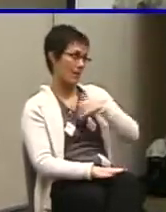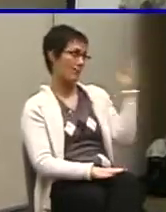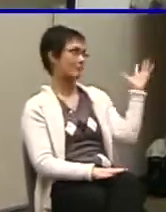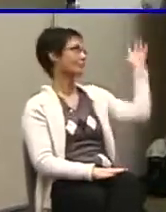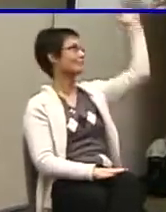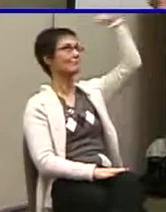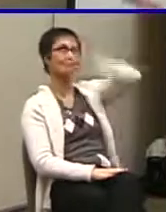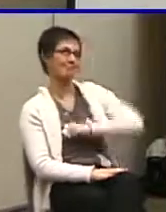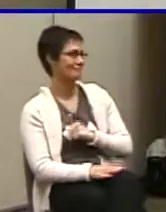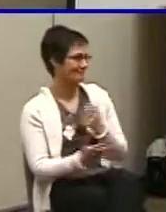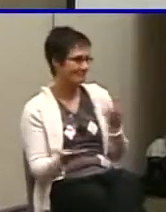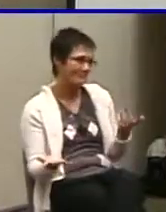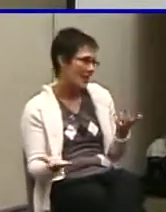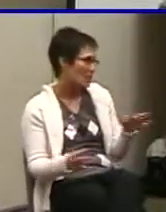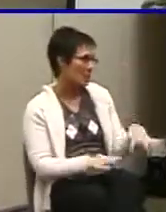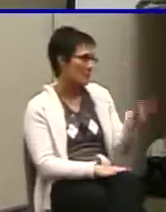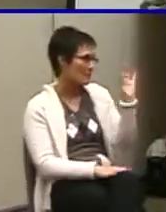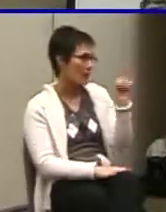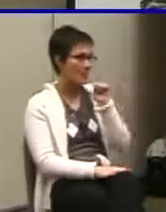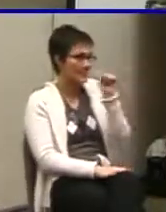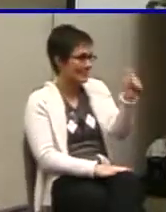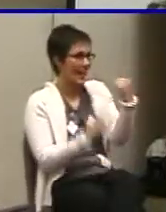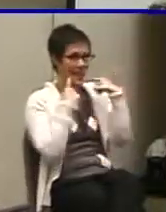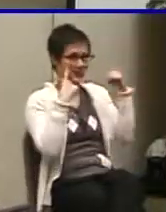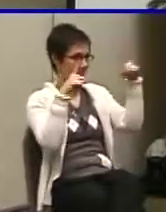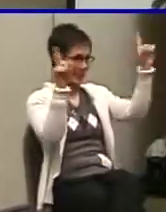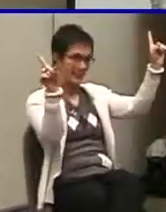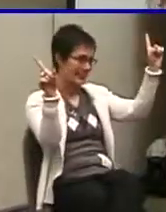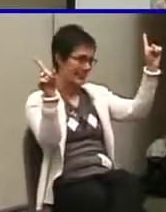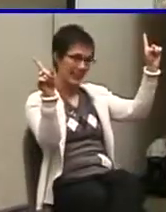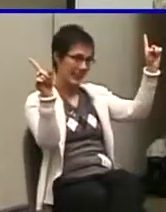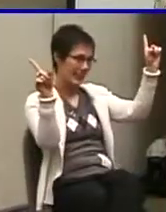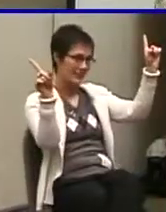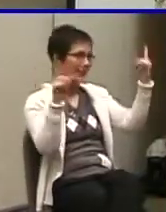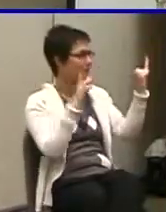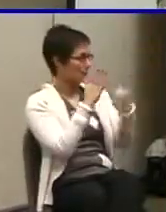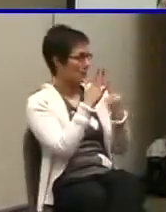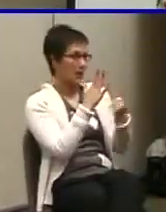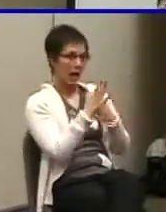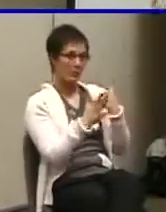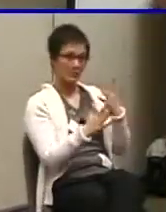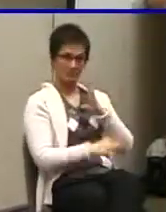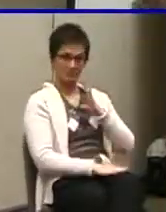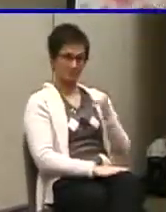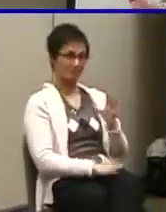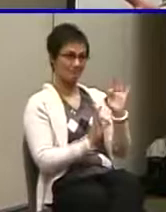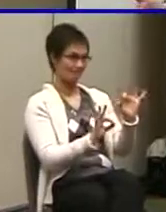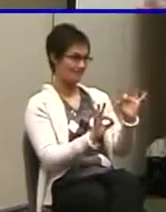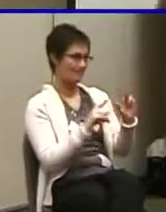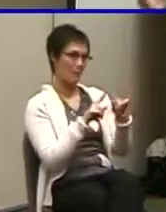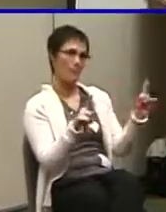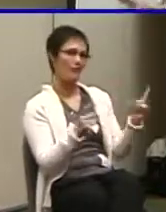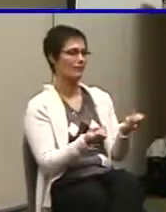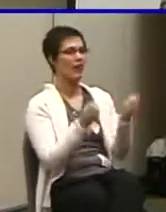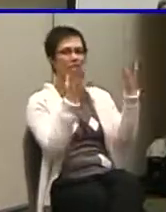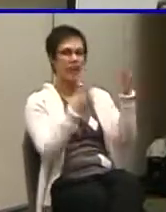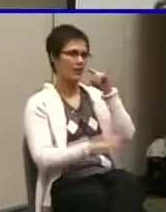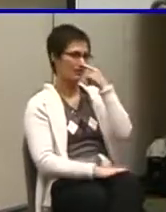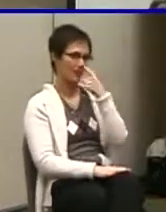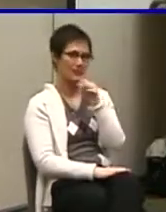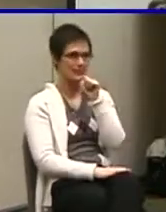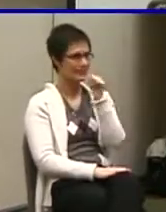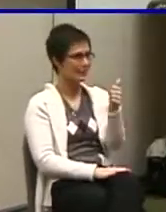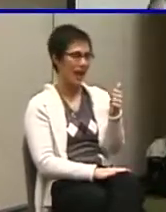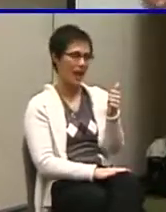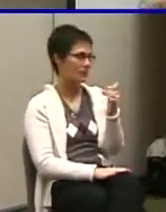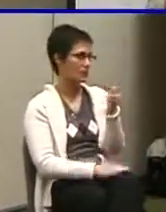time and found that it's not terribly effective in many cases. Sometimes you hit, you're okay, but for a lot of kids, that's just not going to get